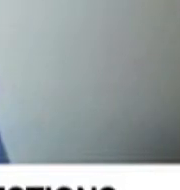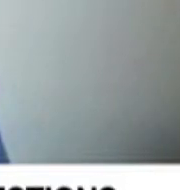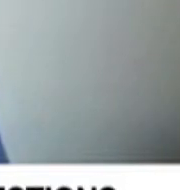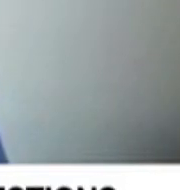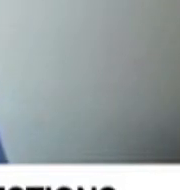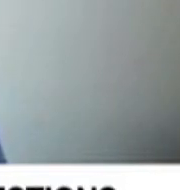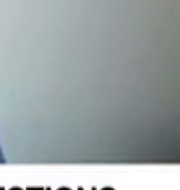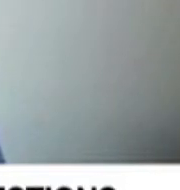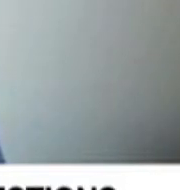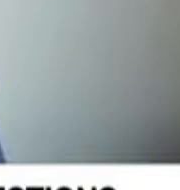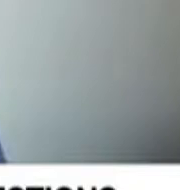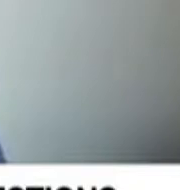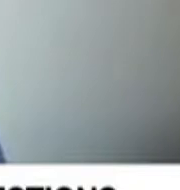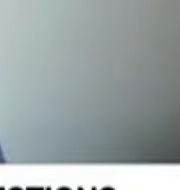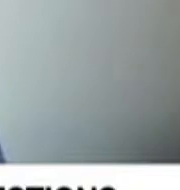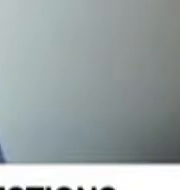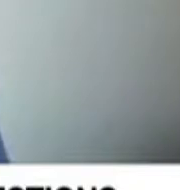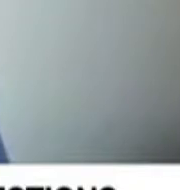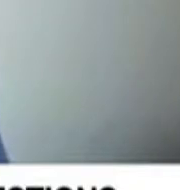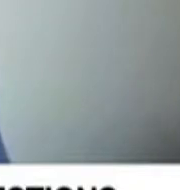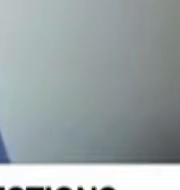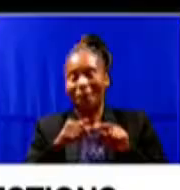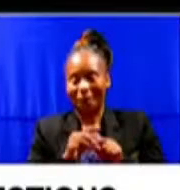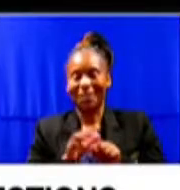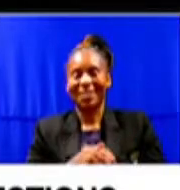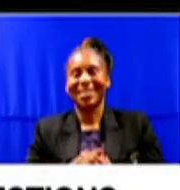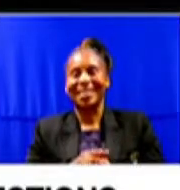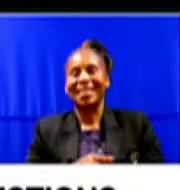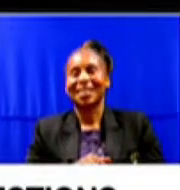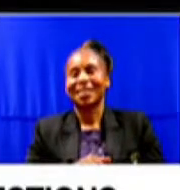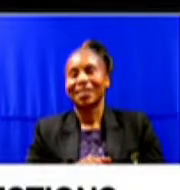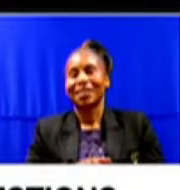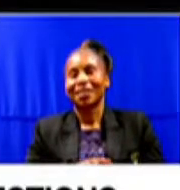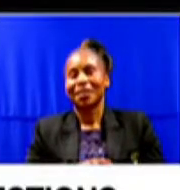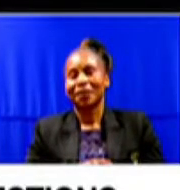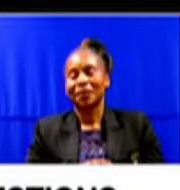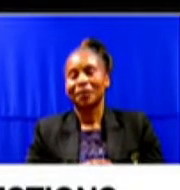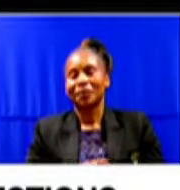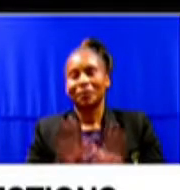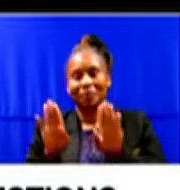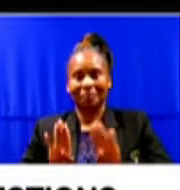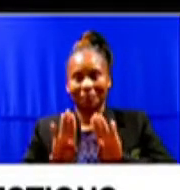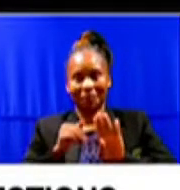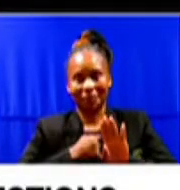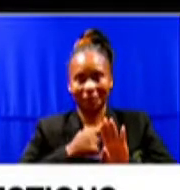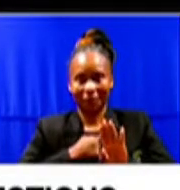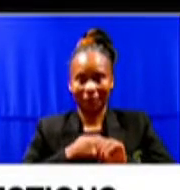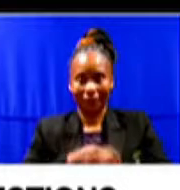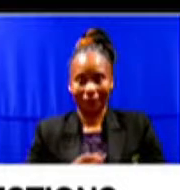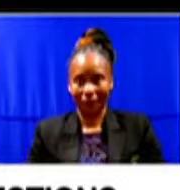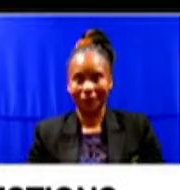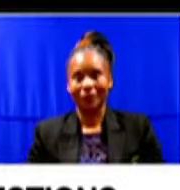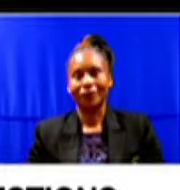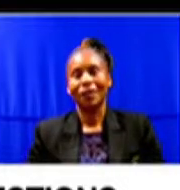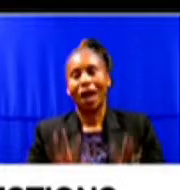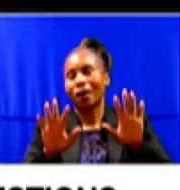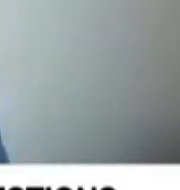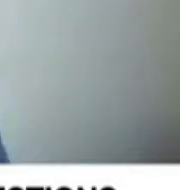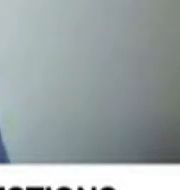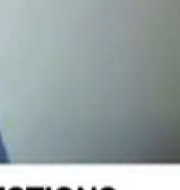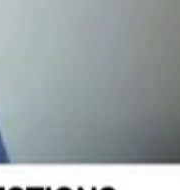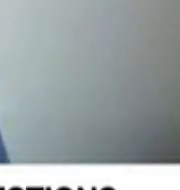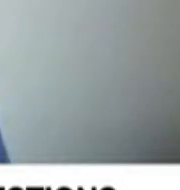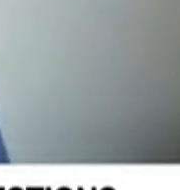relation to my disciplinary approach. No, I appreciate it, President. Please proceed.